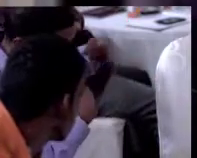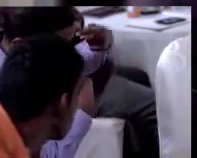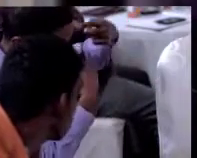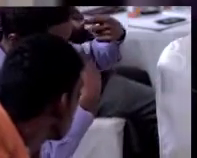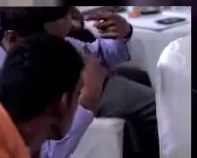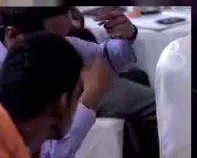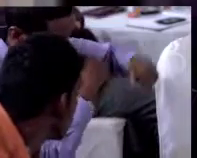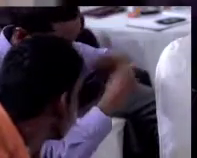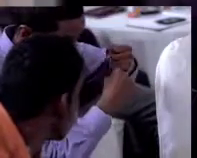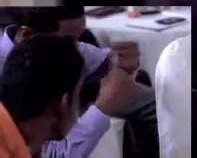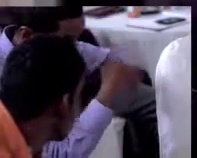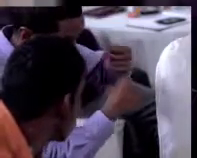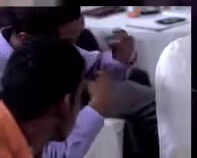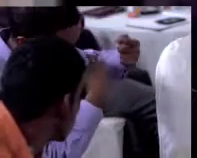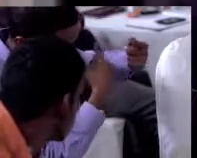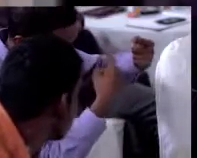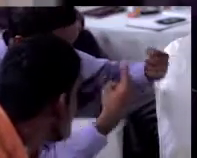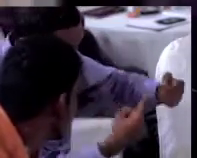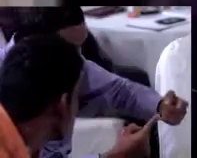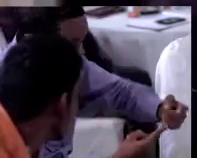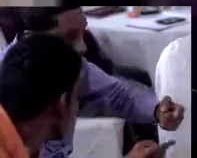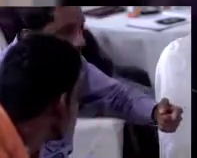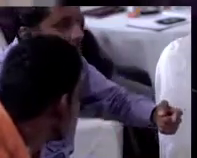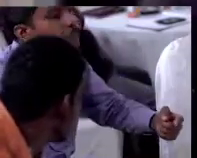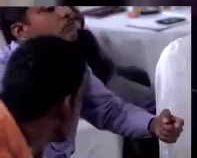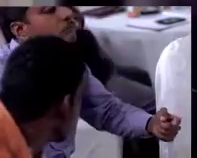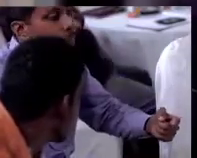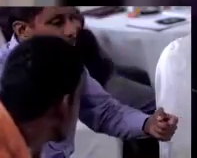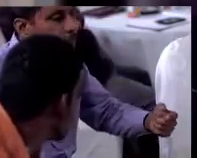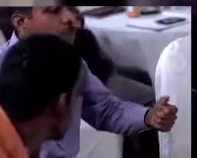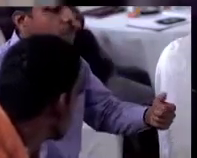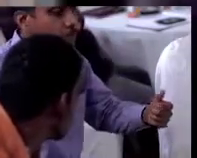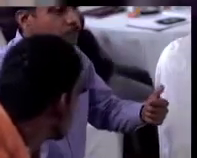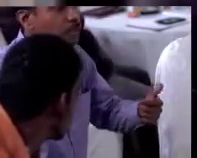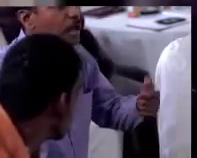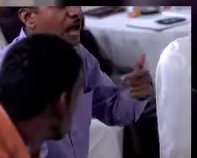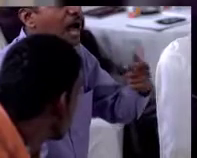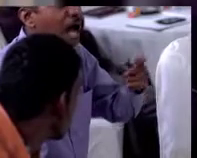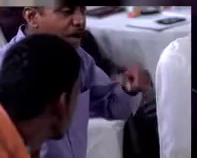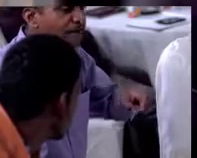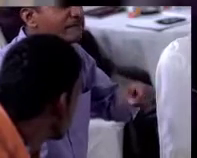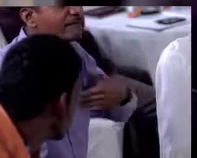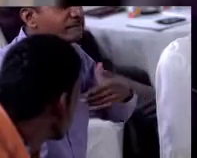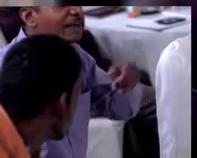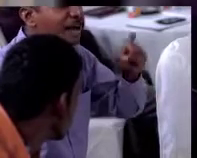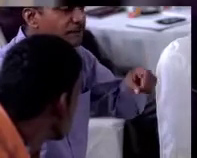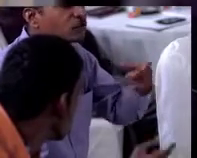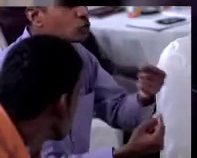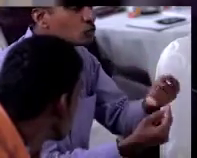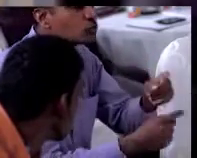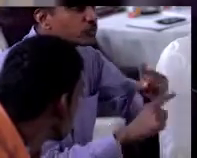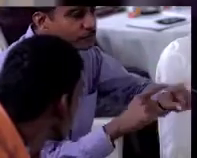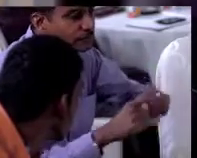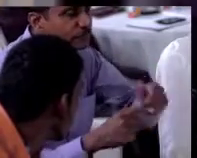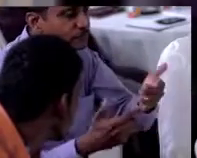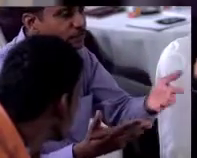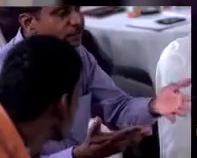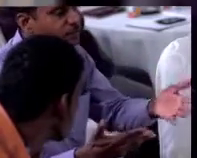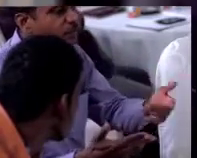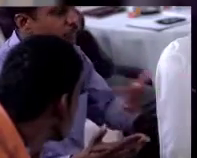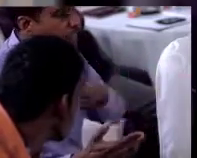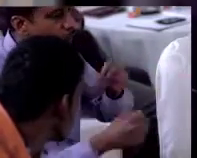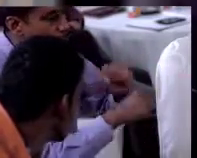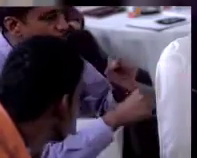what I have learned from the process over the years is that you have to be multifaceted. So now I do